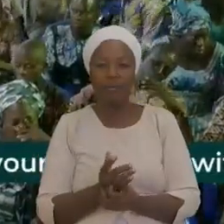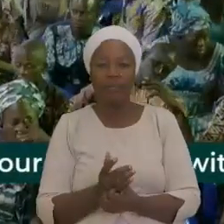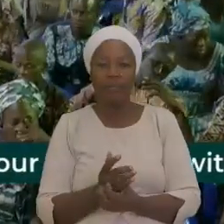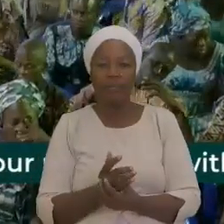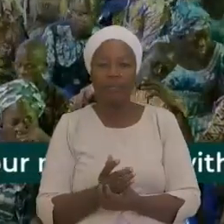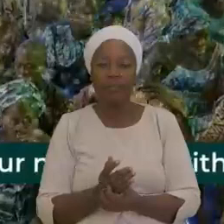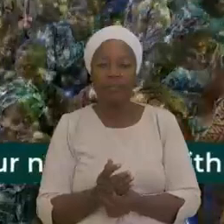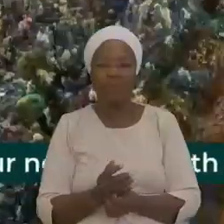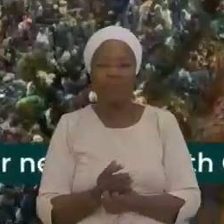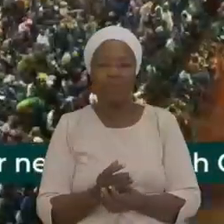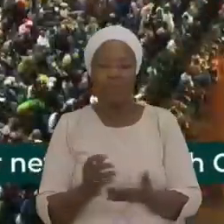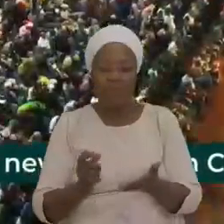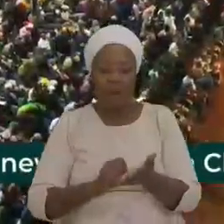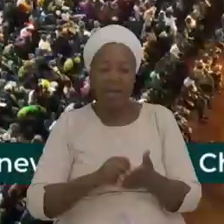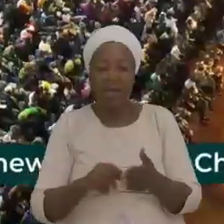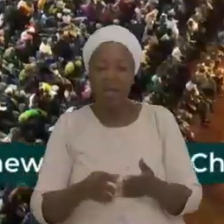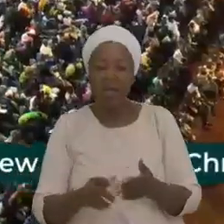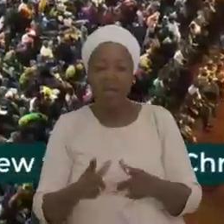Write in full letters.